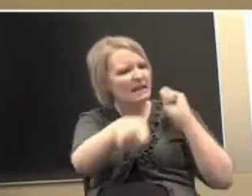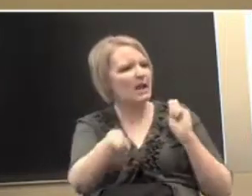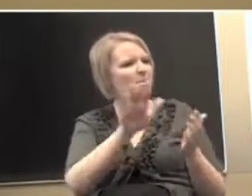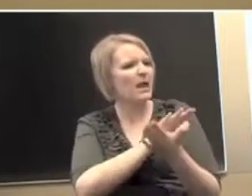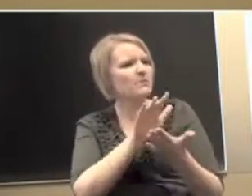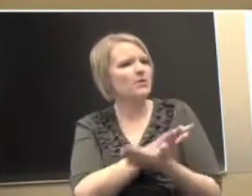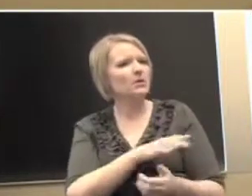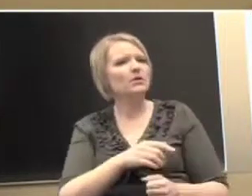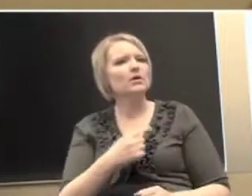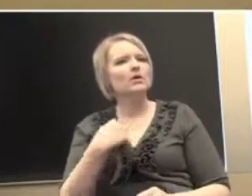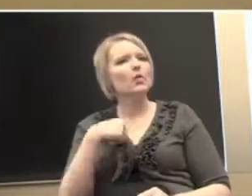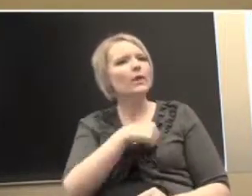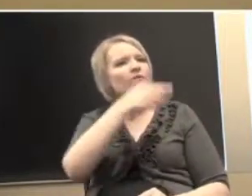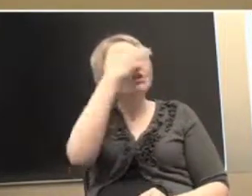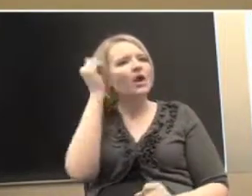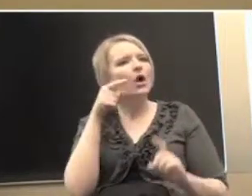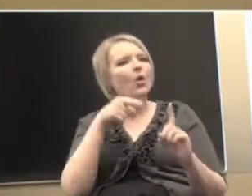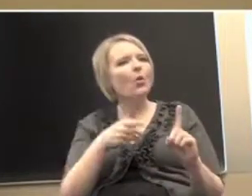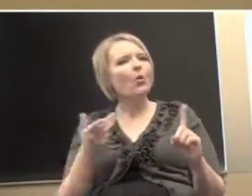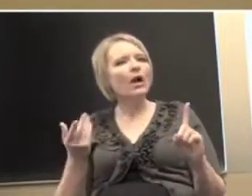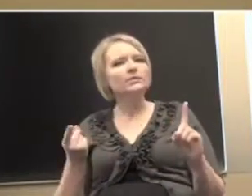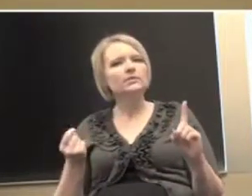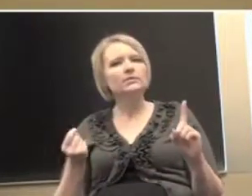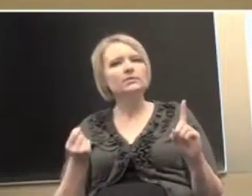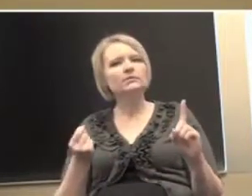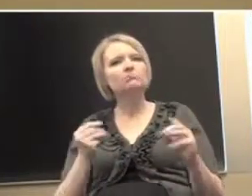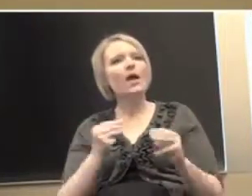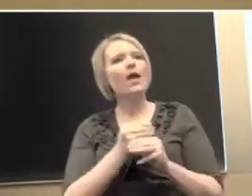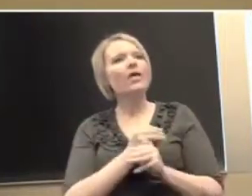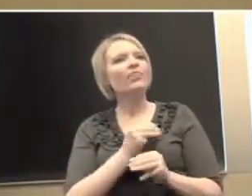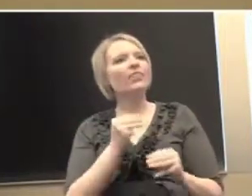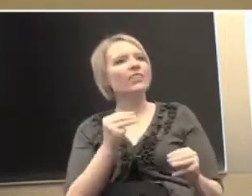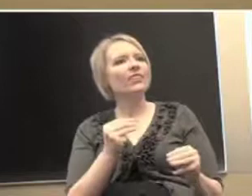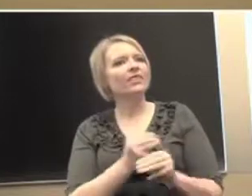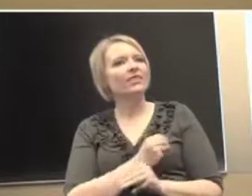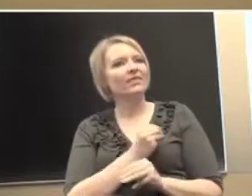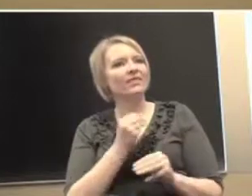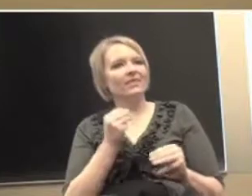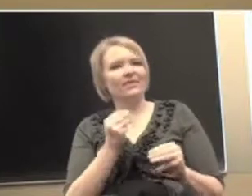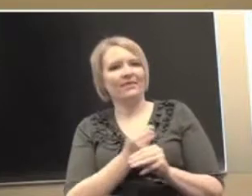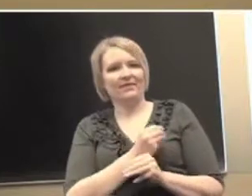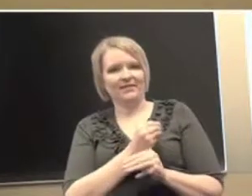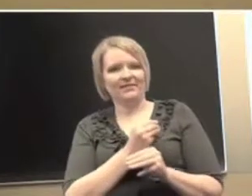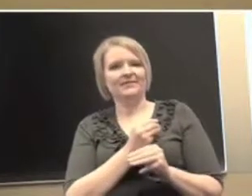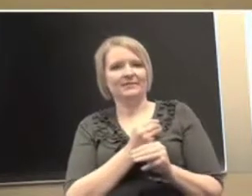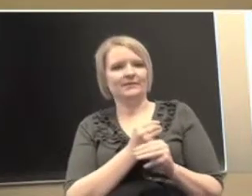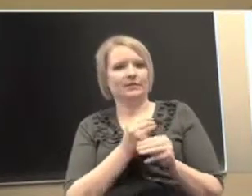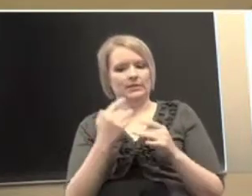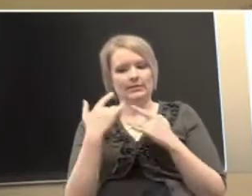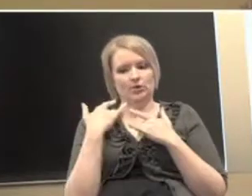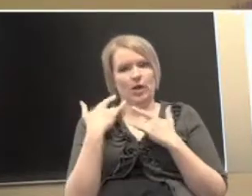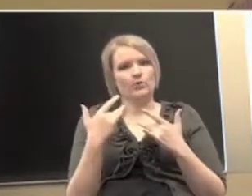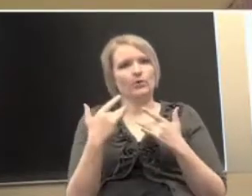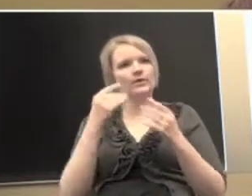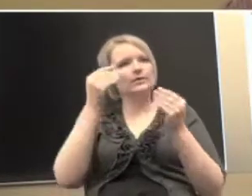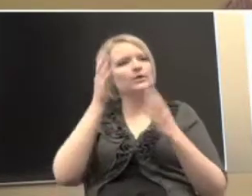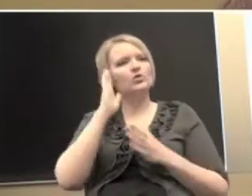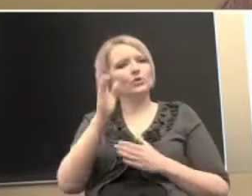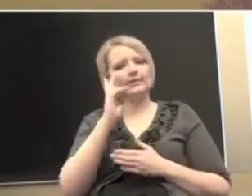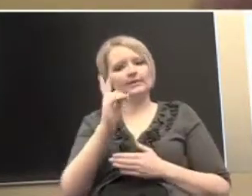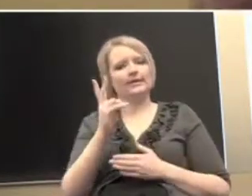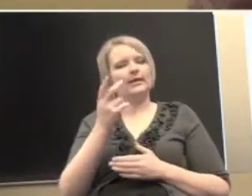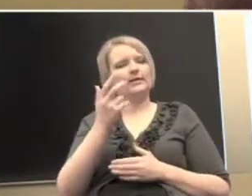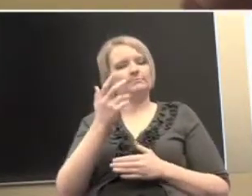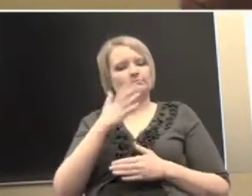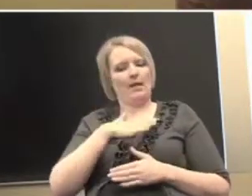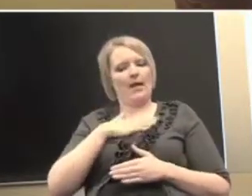we've forgotten that our goal is to get the kid to do math. And generally teachers look at their own